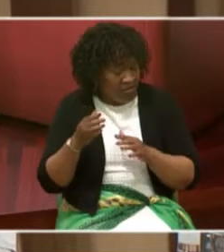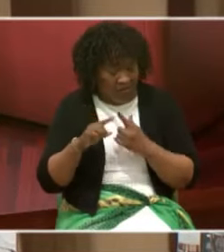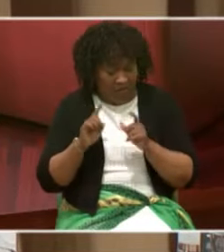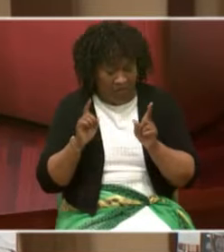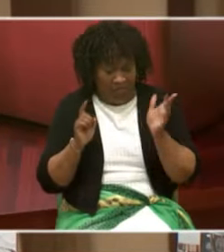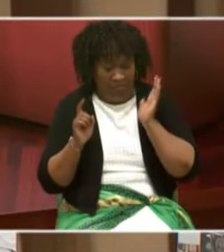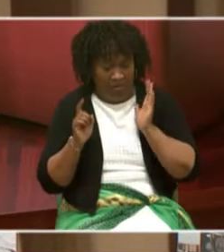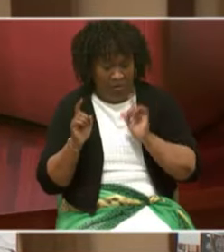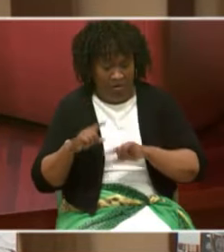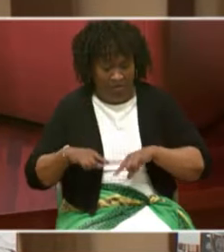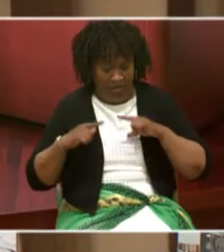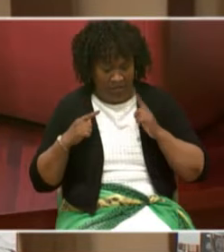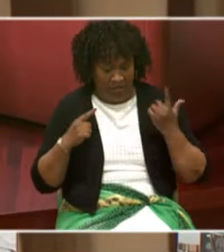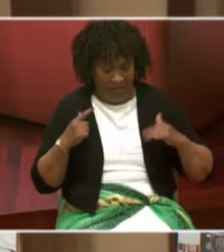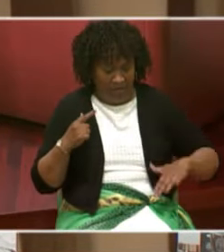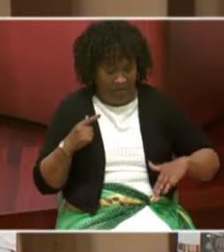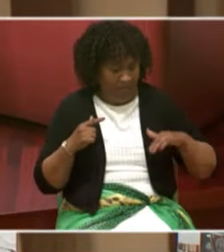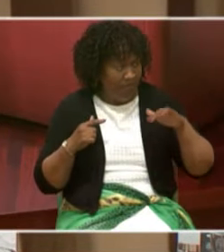You're the chief. You need your